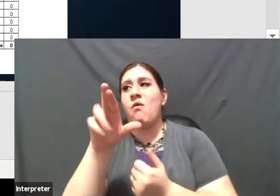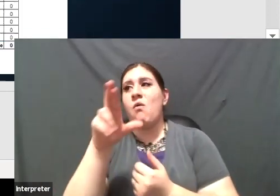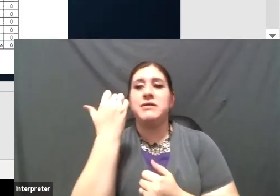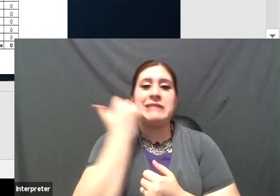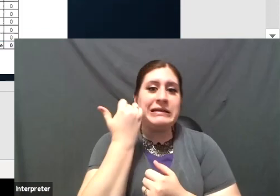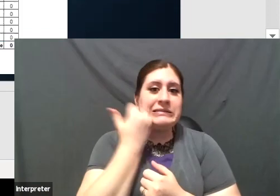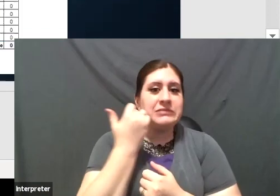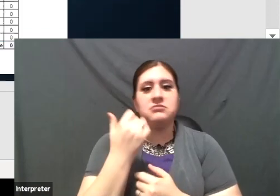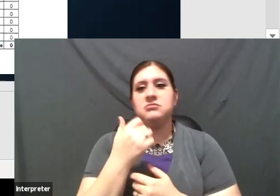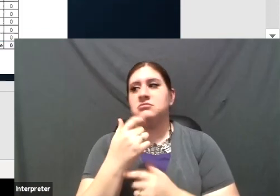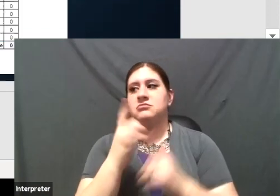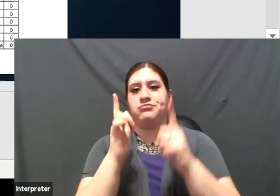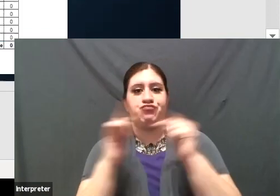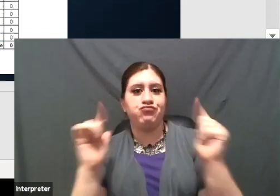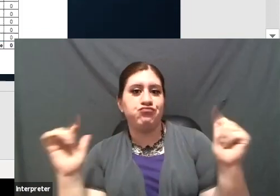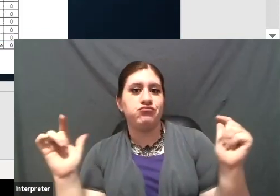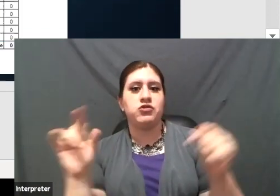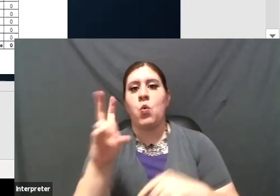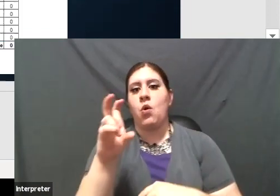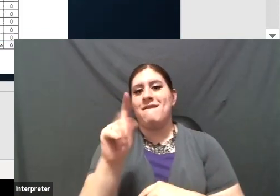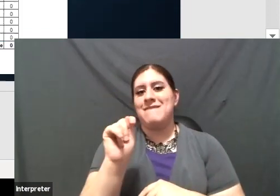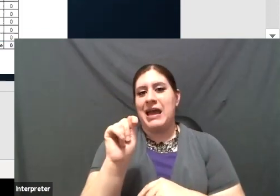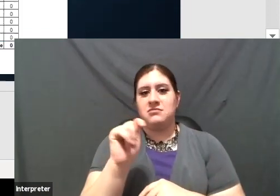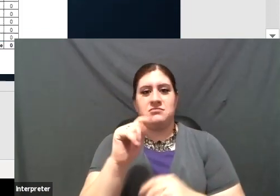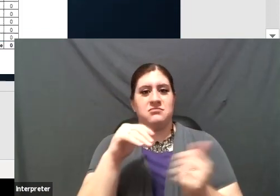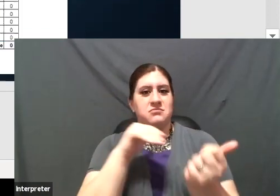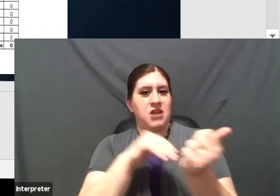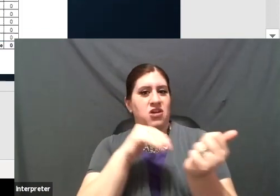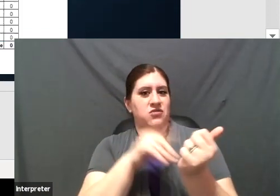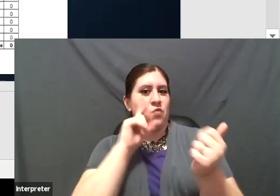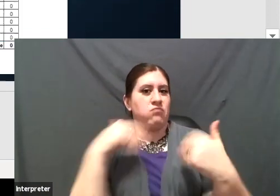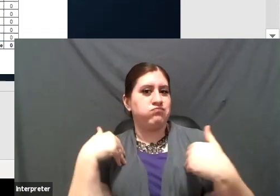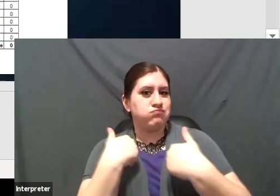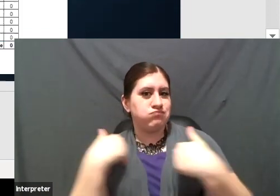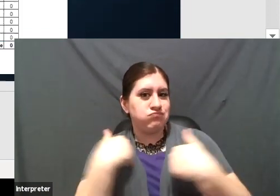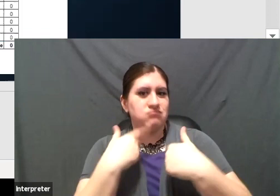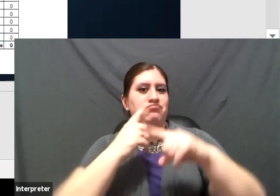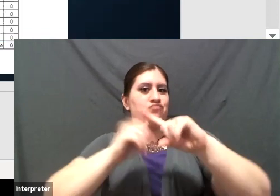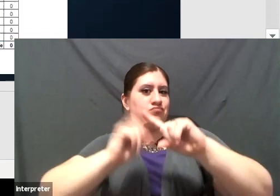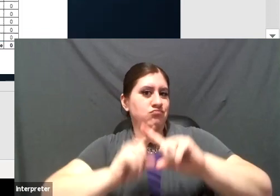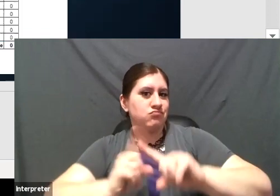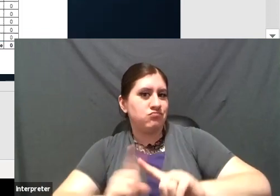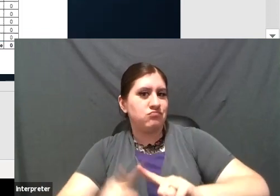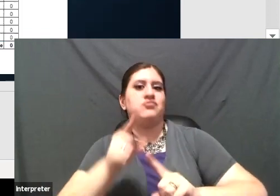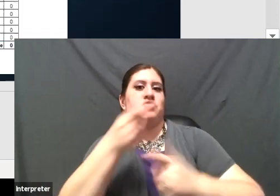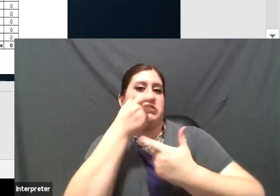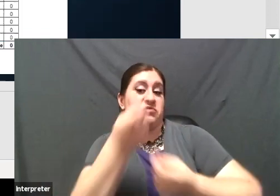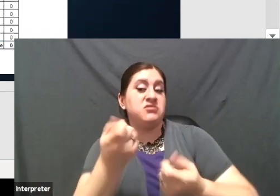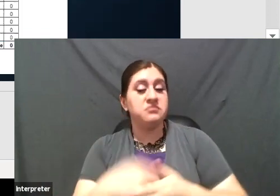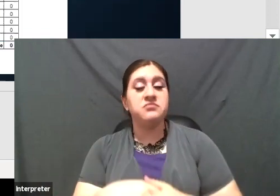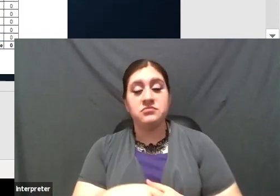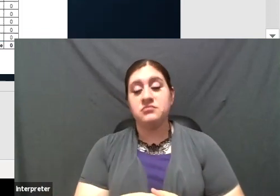or to be a veterinarian, or some other pre-professional emphasis that you might be interested